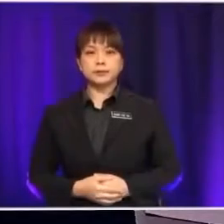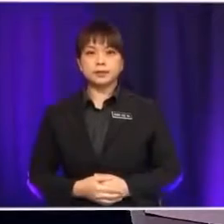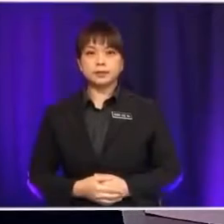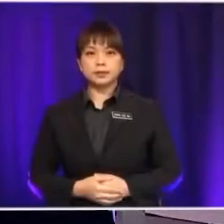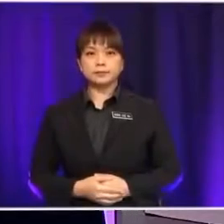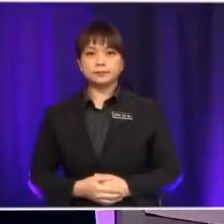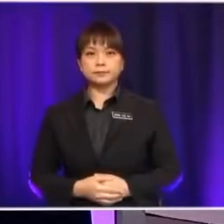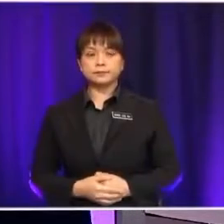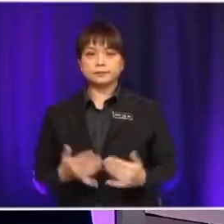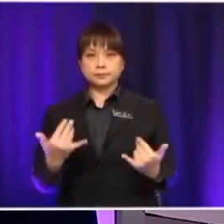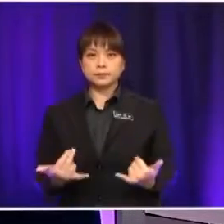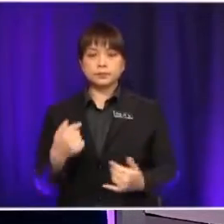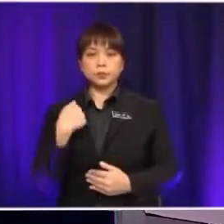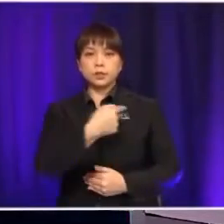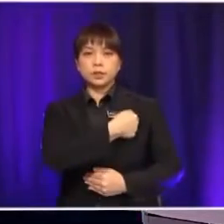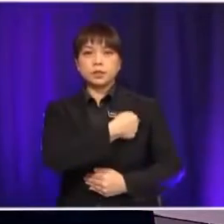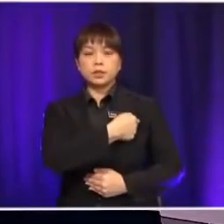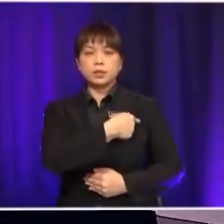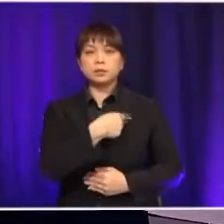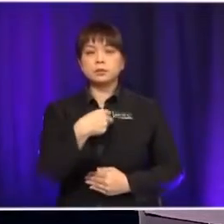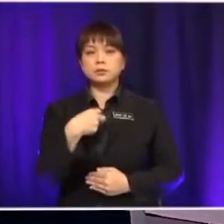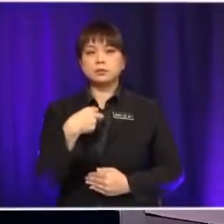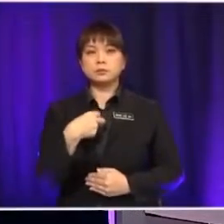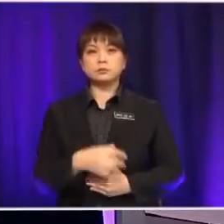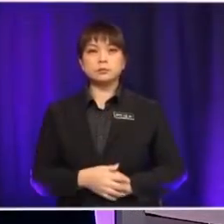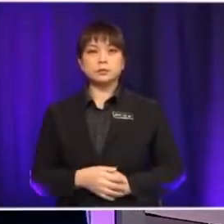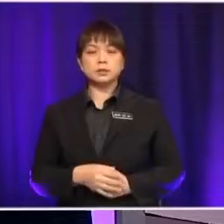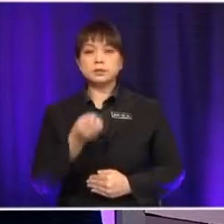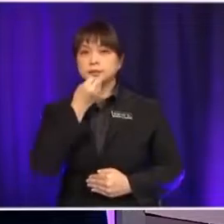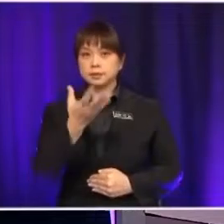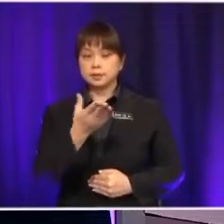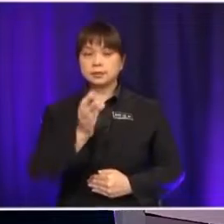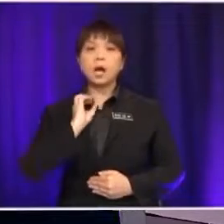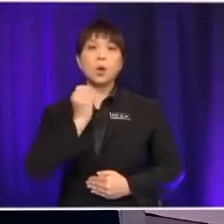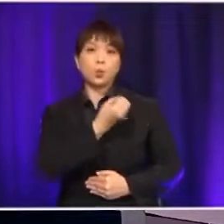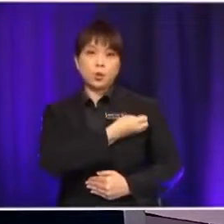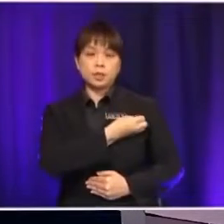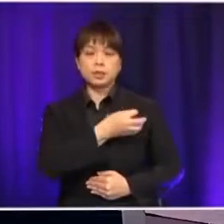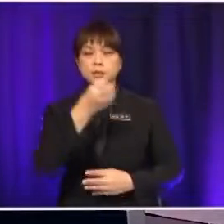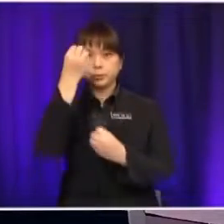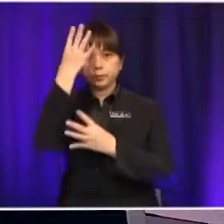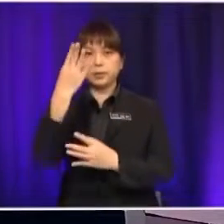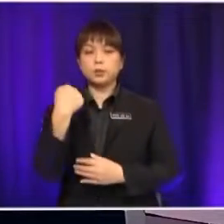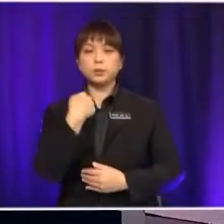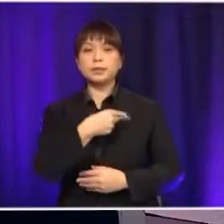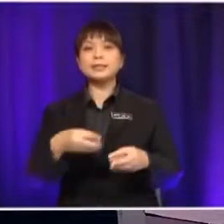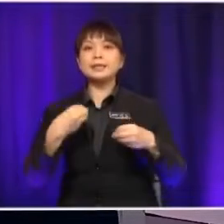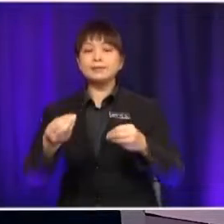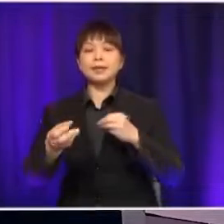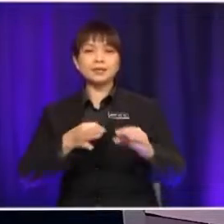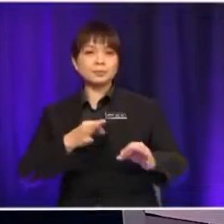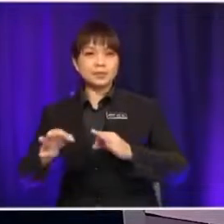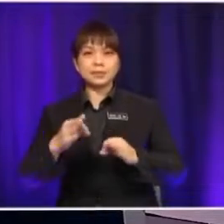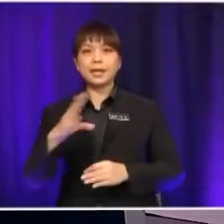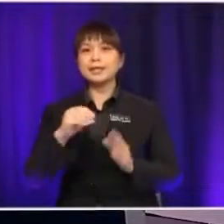on. So now, normally when we tell others about our opinions, we'll give some explanations, we'll give some examples,